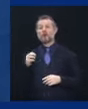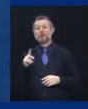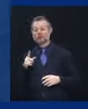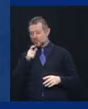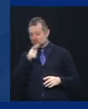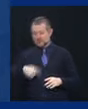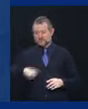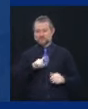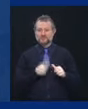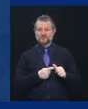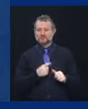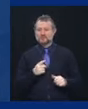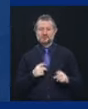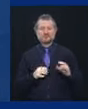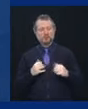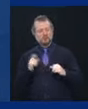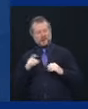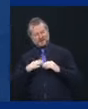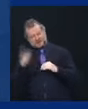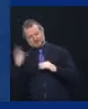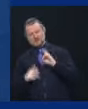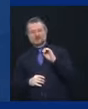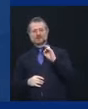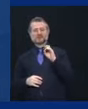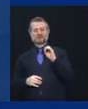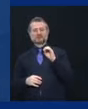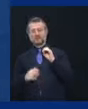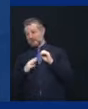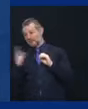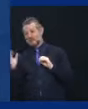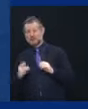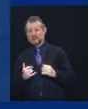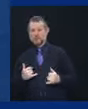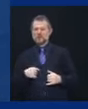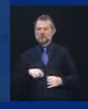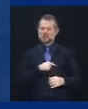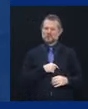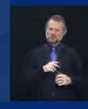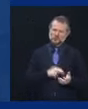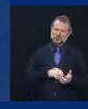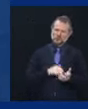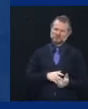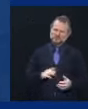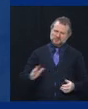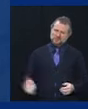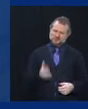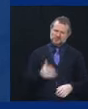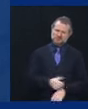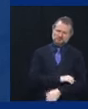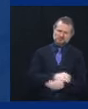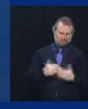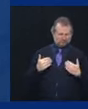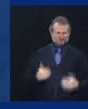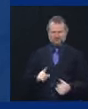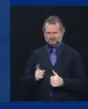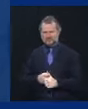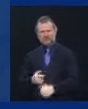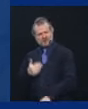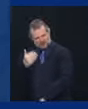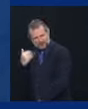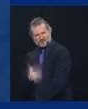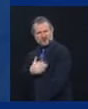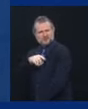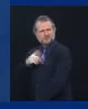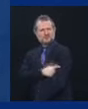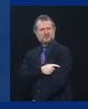the charge, just as a sign of confidence to New Yorkers. If nurses and doctors take it, must be safe.